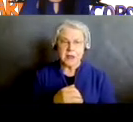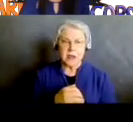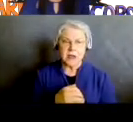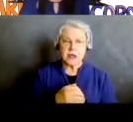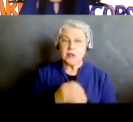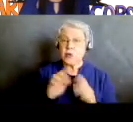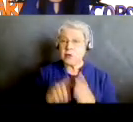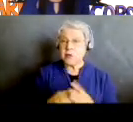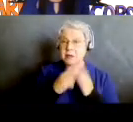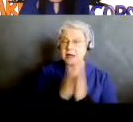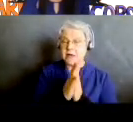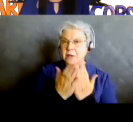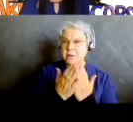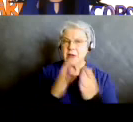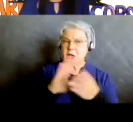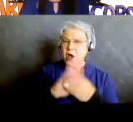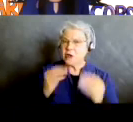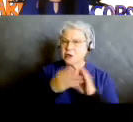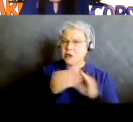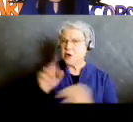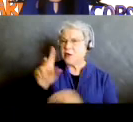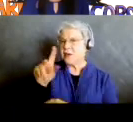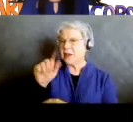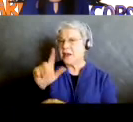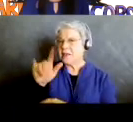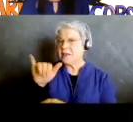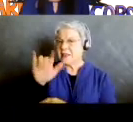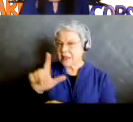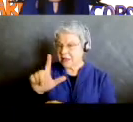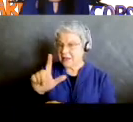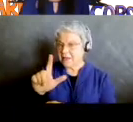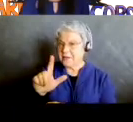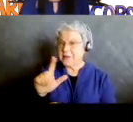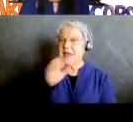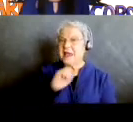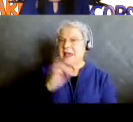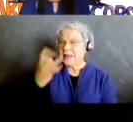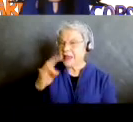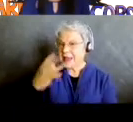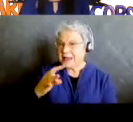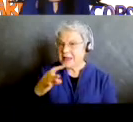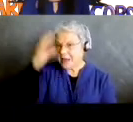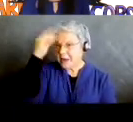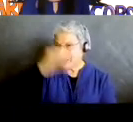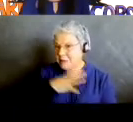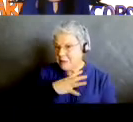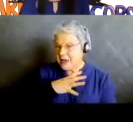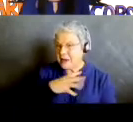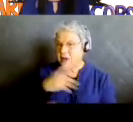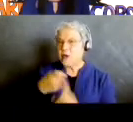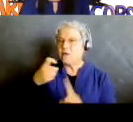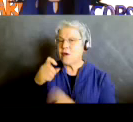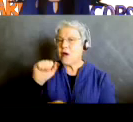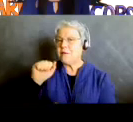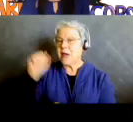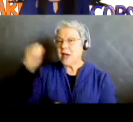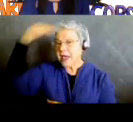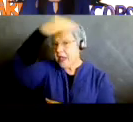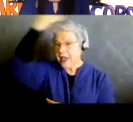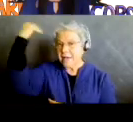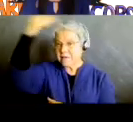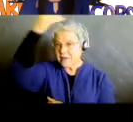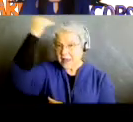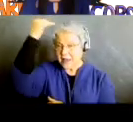the story of Khalil, for example, an 18-year-old Afghan migrant who traveled through Pakistan,